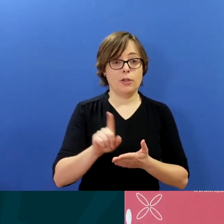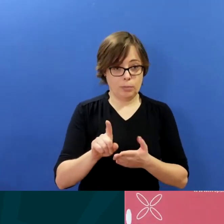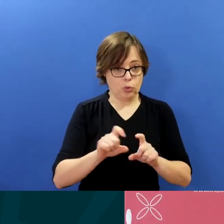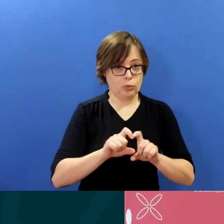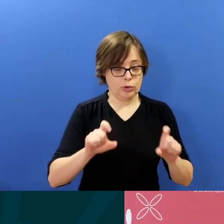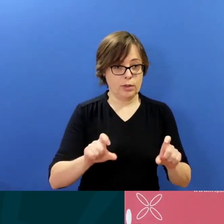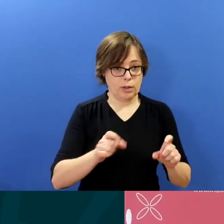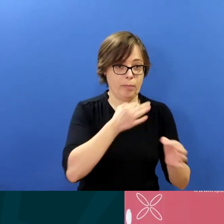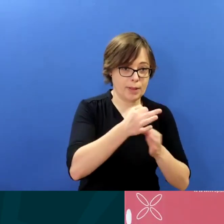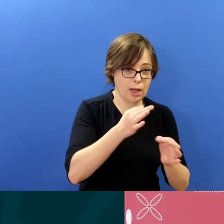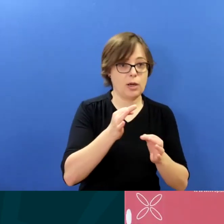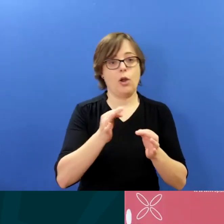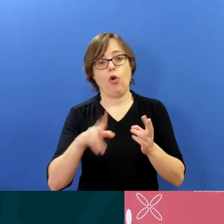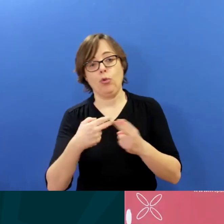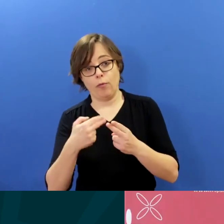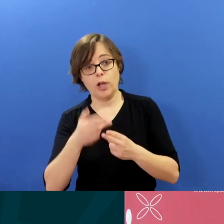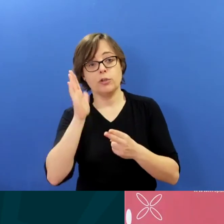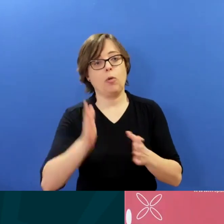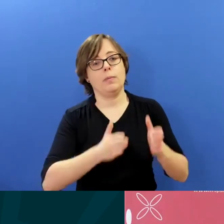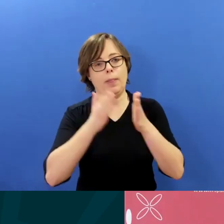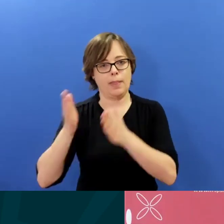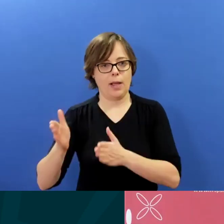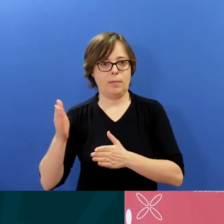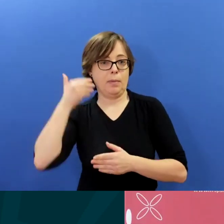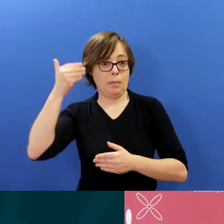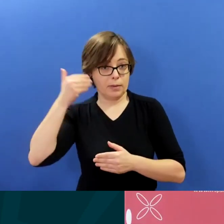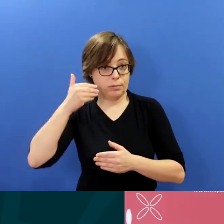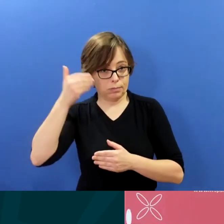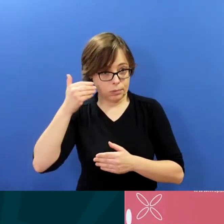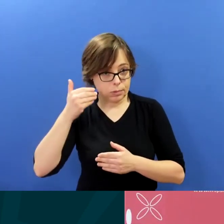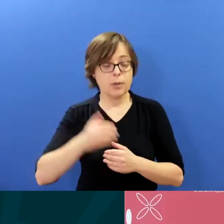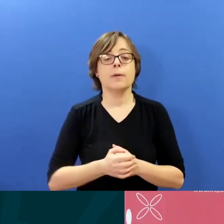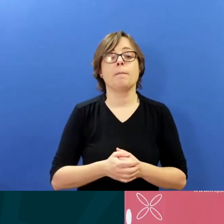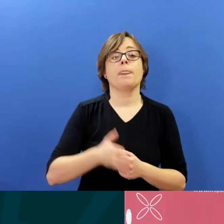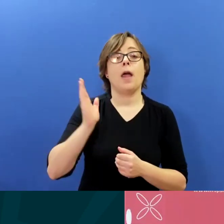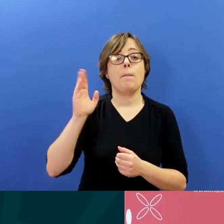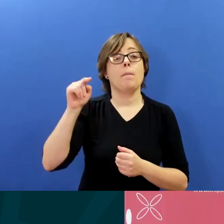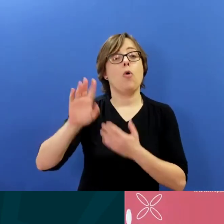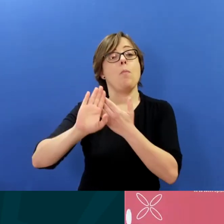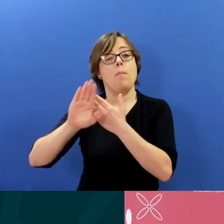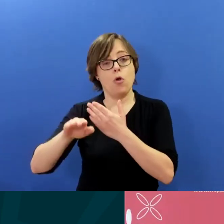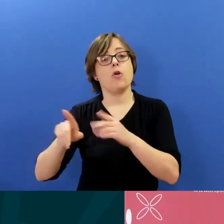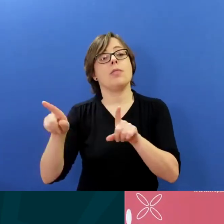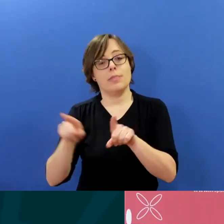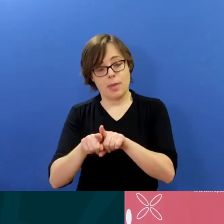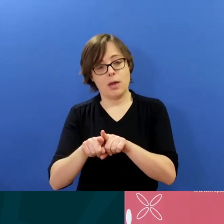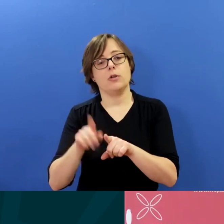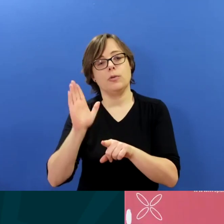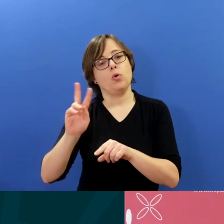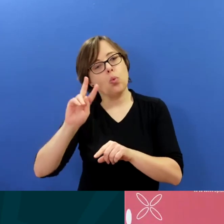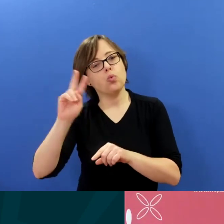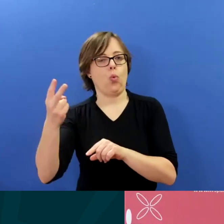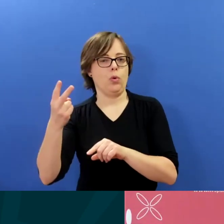this 15-minute long Q&A session. Right after, we're going to proceed with other presentations, and